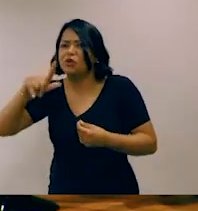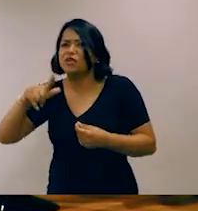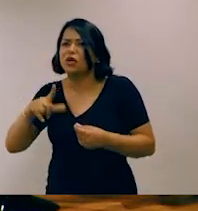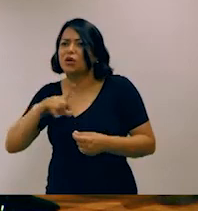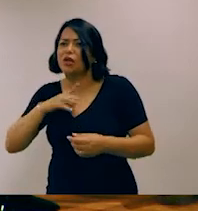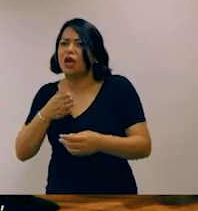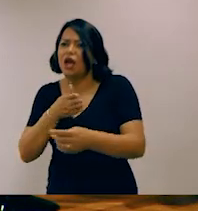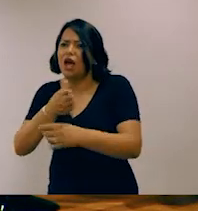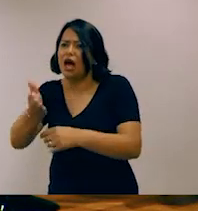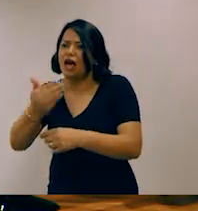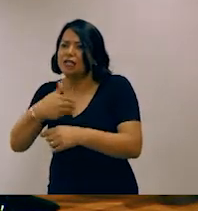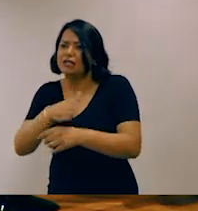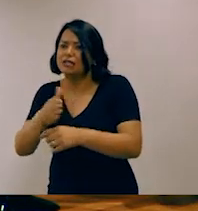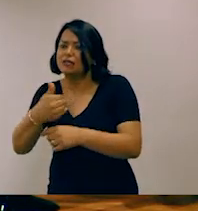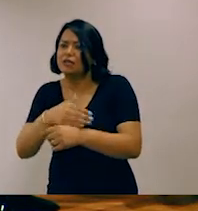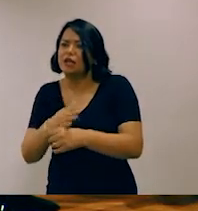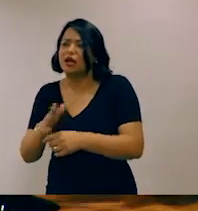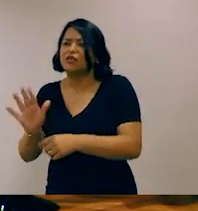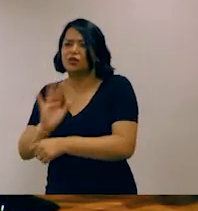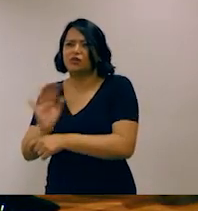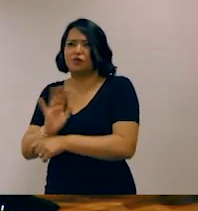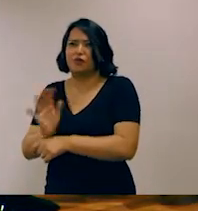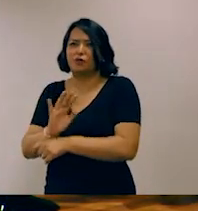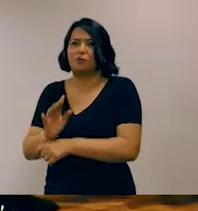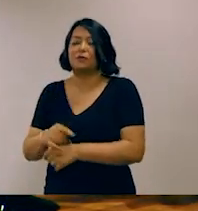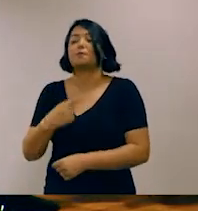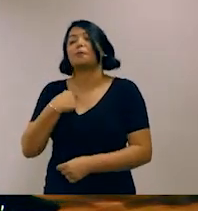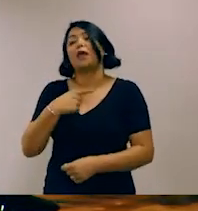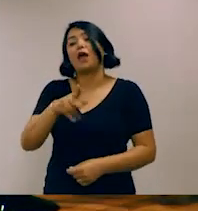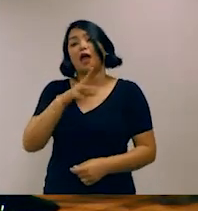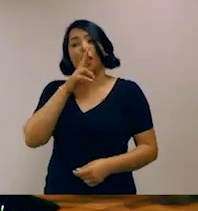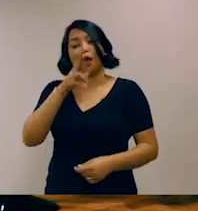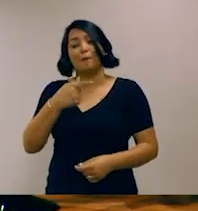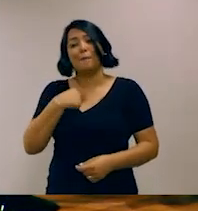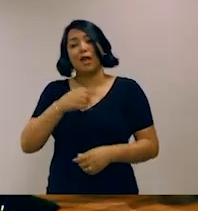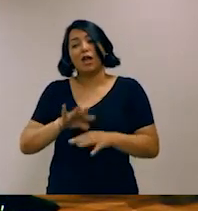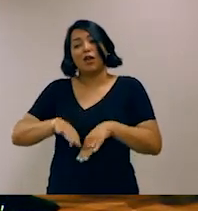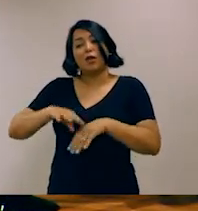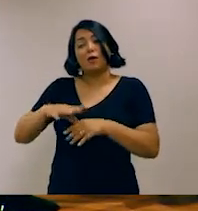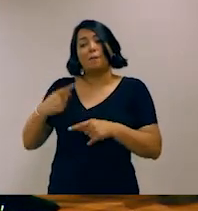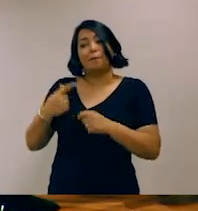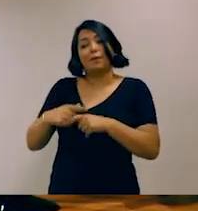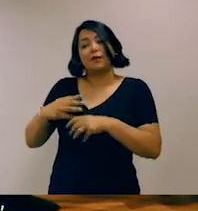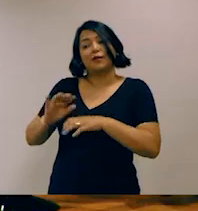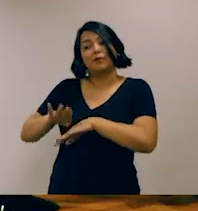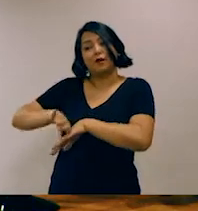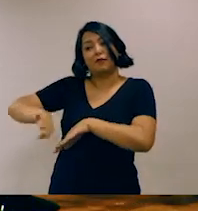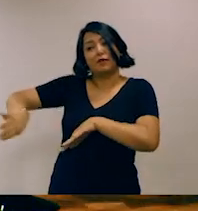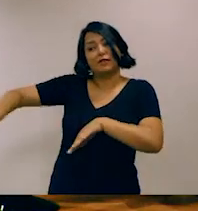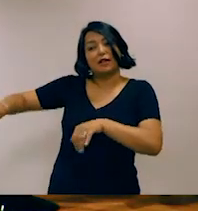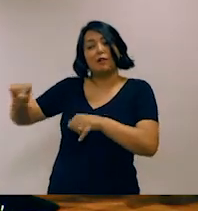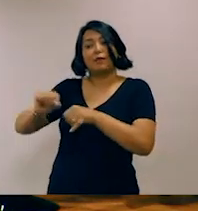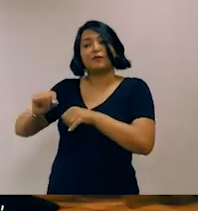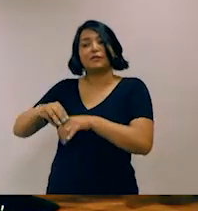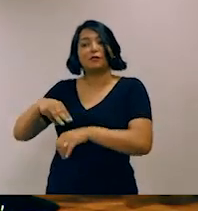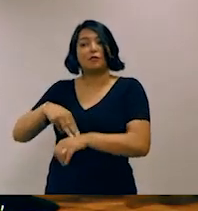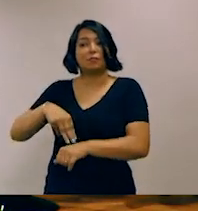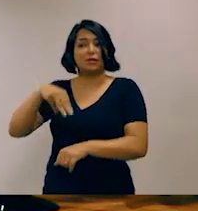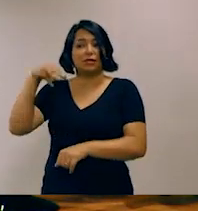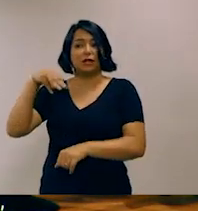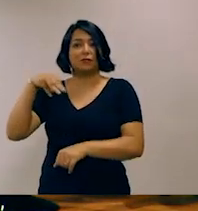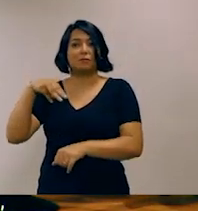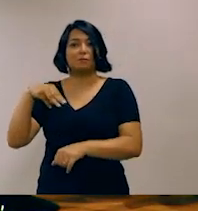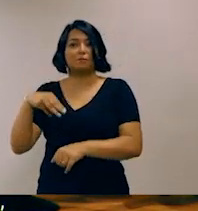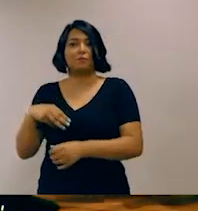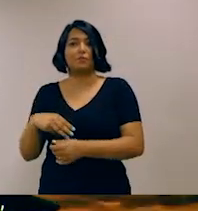Brazilian movie agency. Well, during my project, I stayed out of my office because I